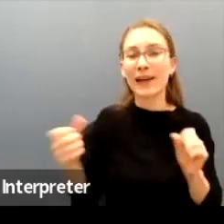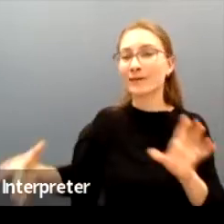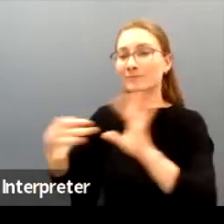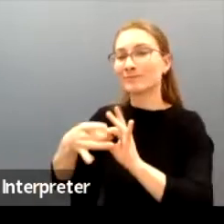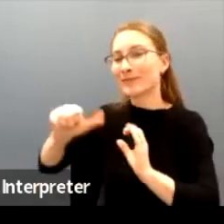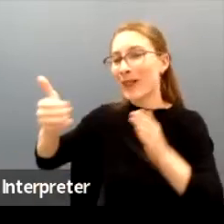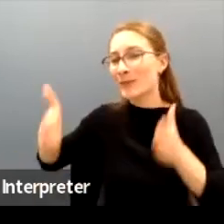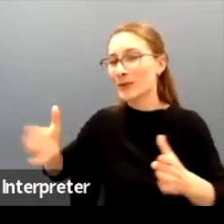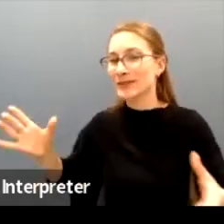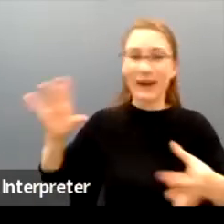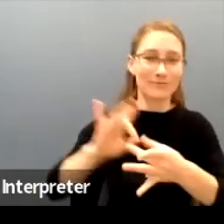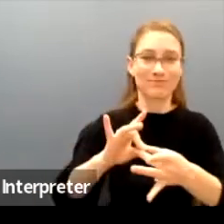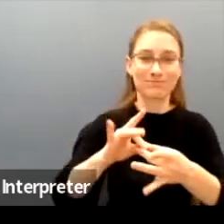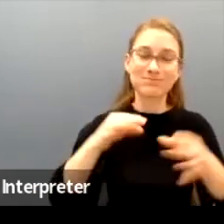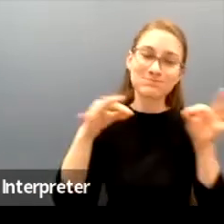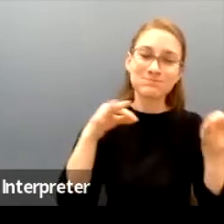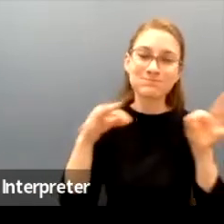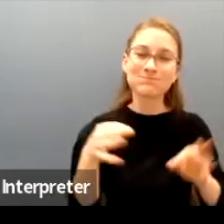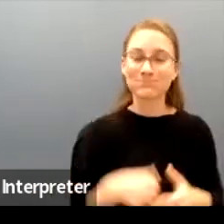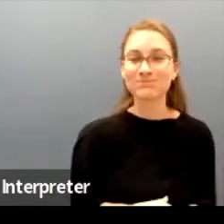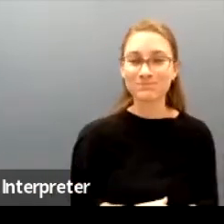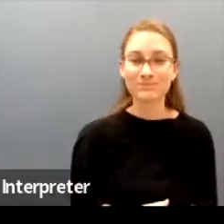rep and see if they're able to provide you with that extra support.